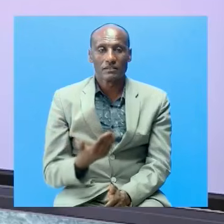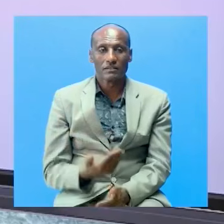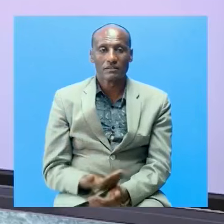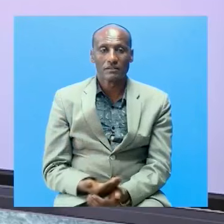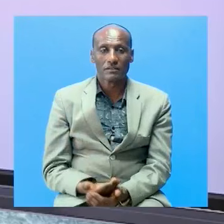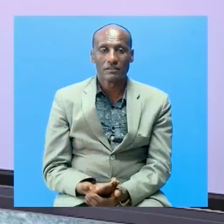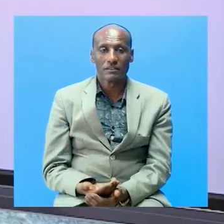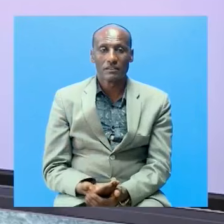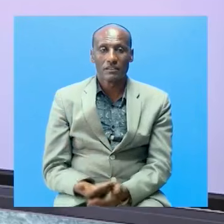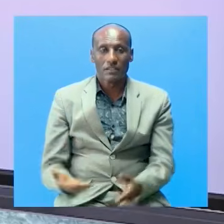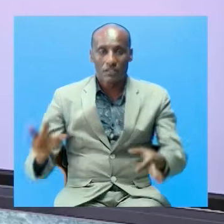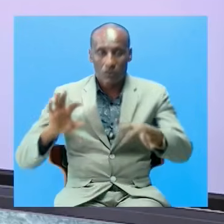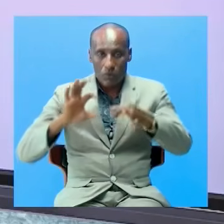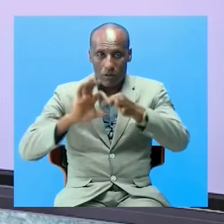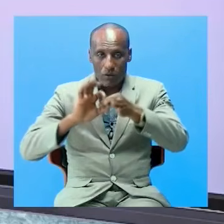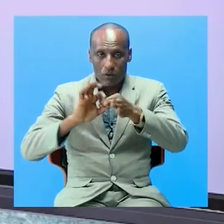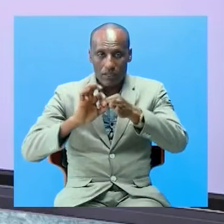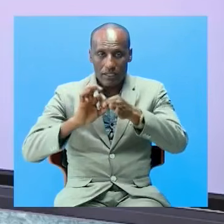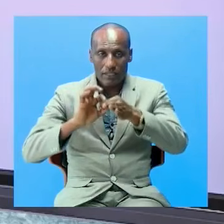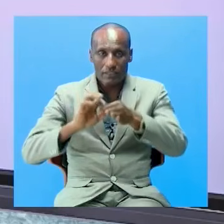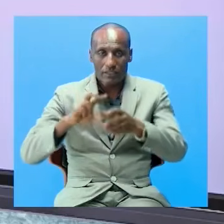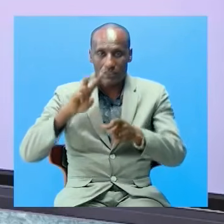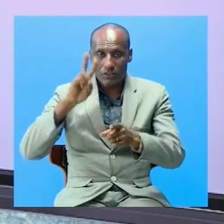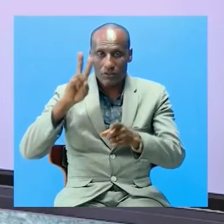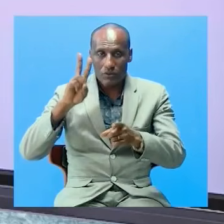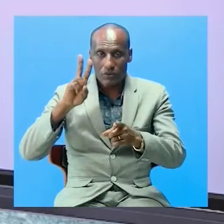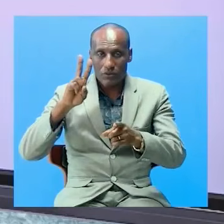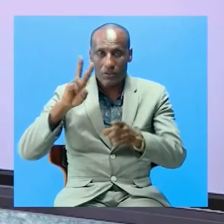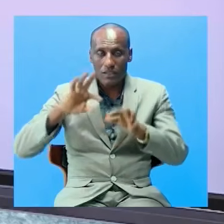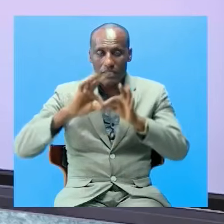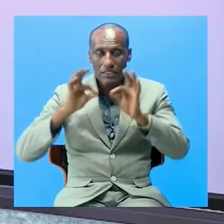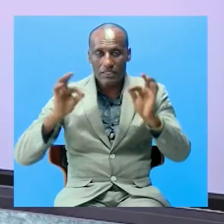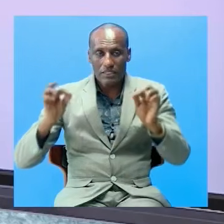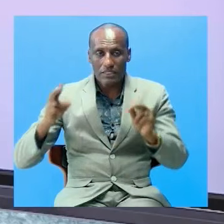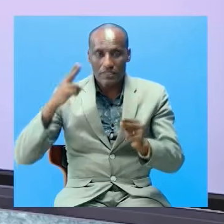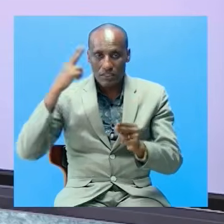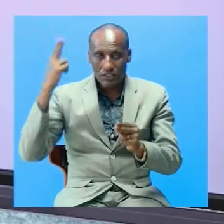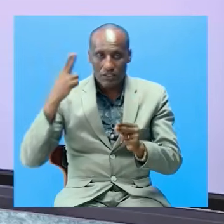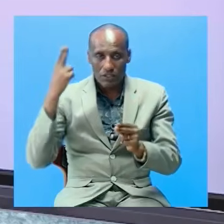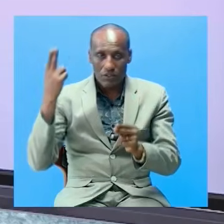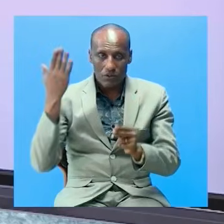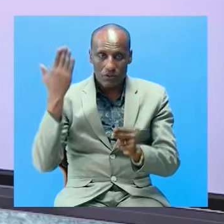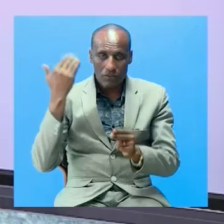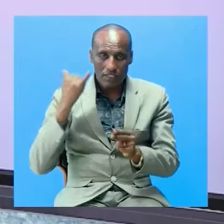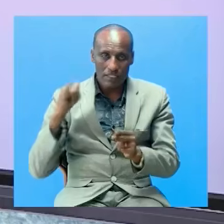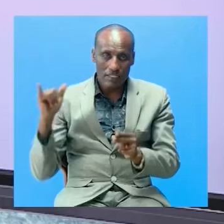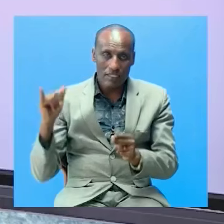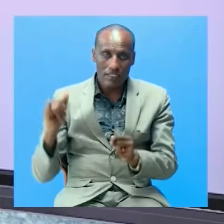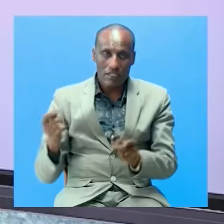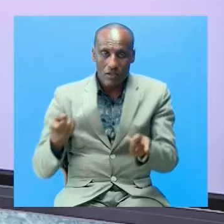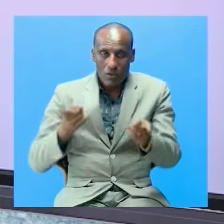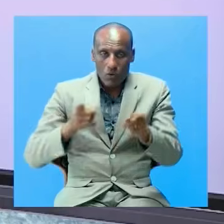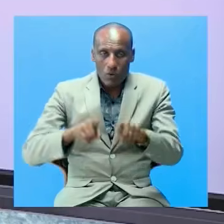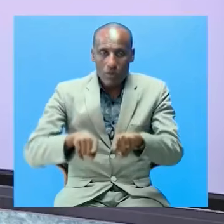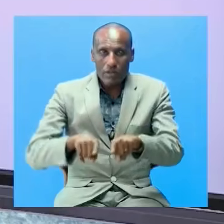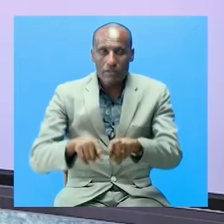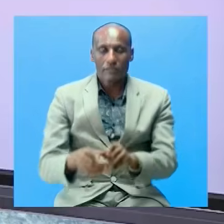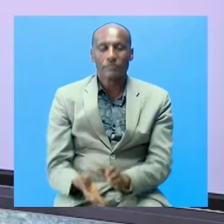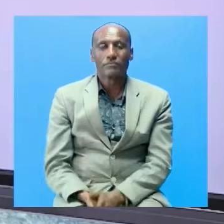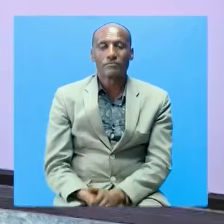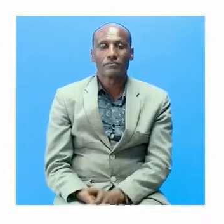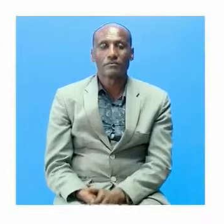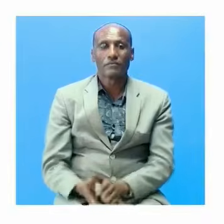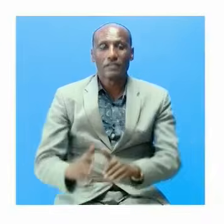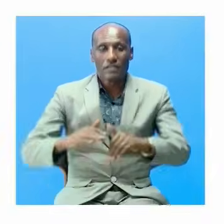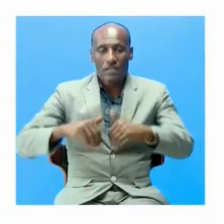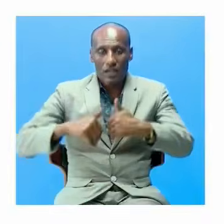simple past. I was reading, past continuous. And then we connected these two sentences by using